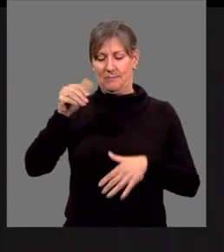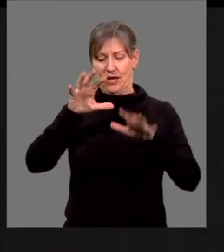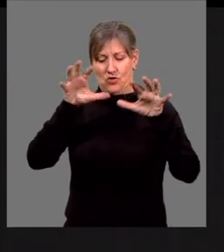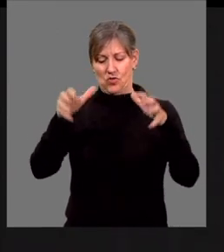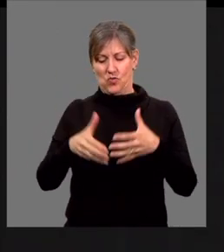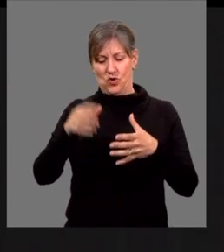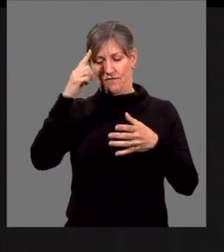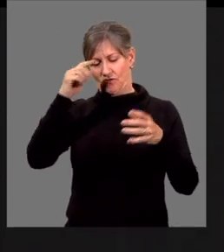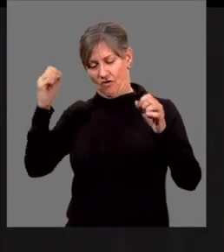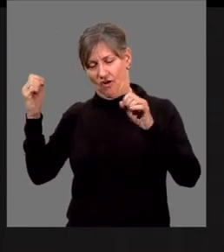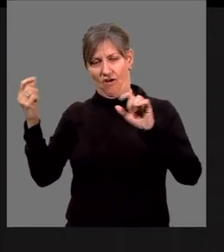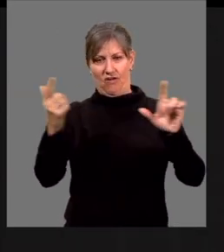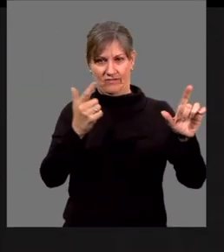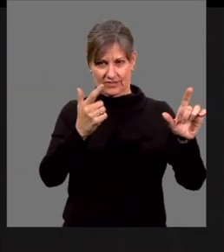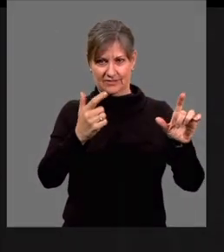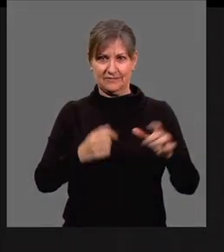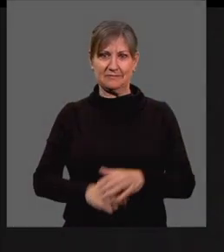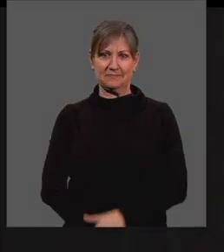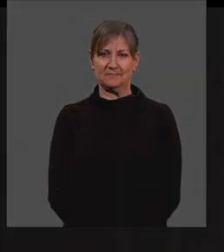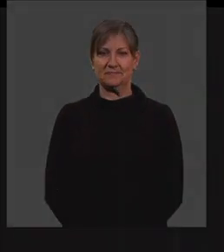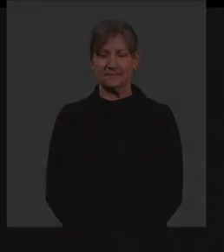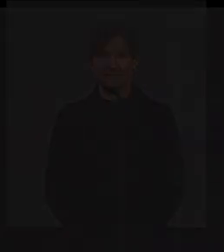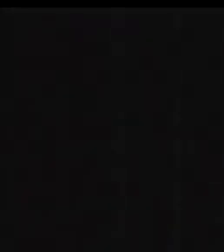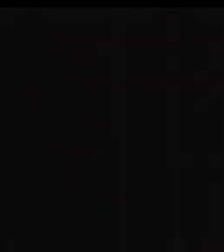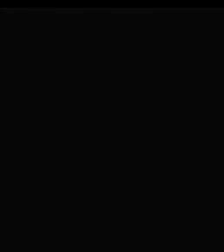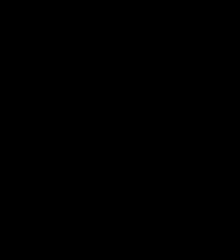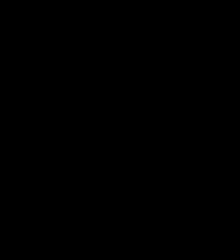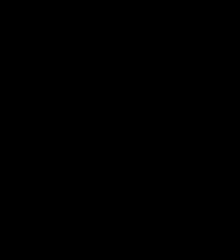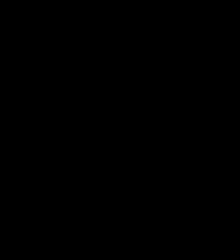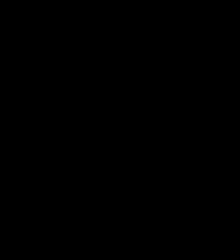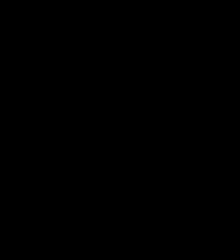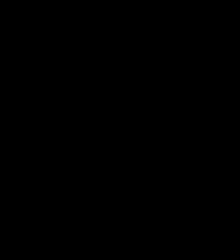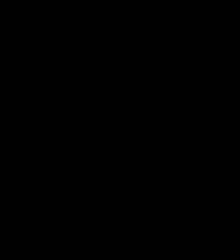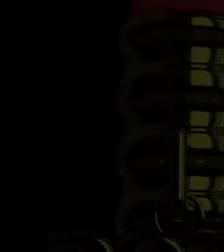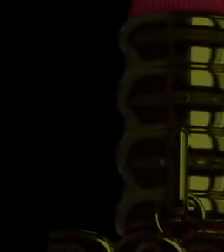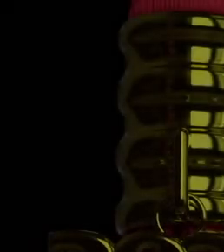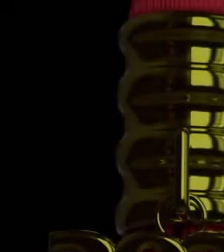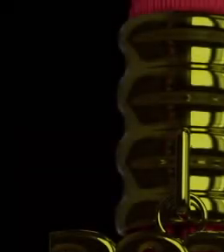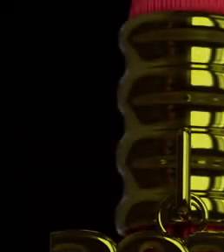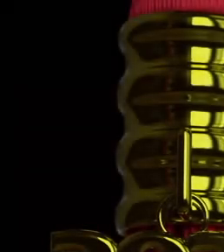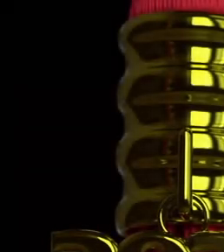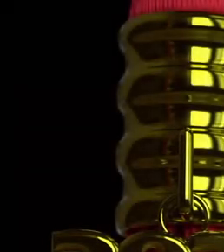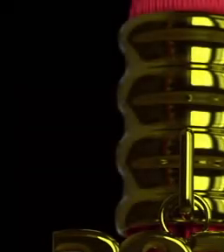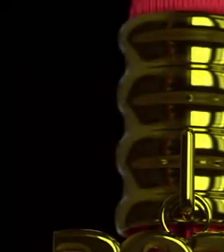world for all of us to live in.